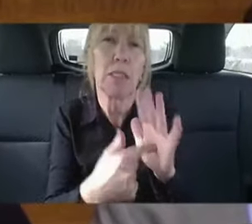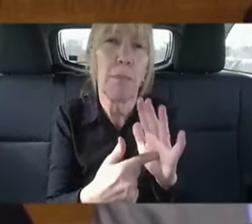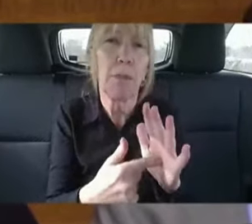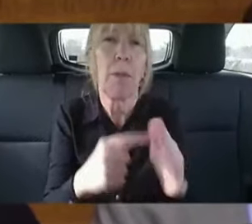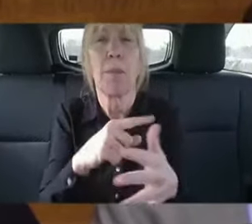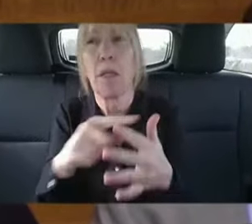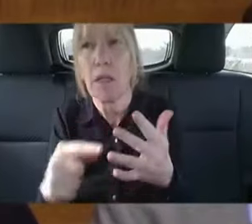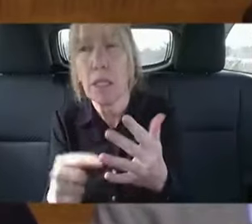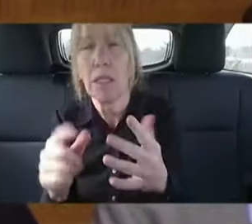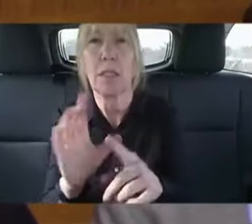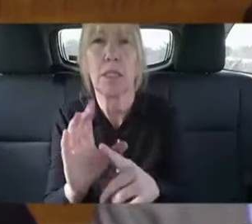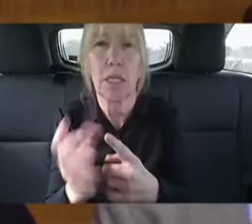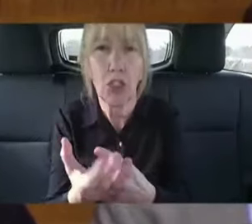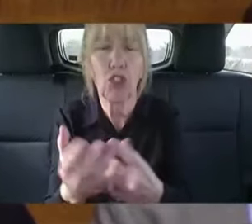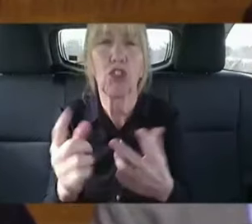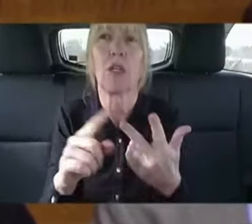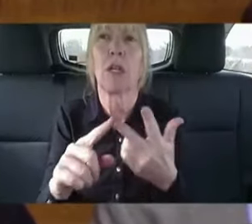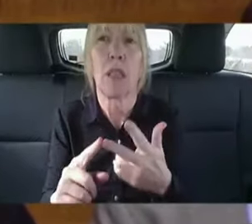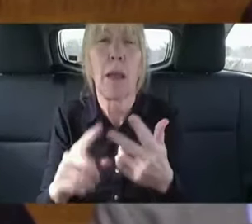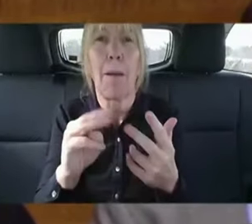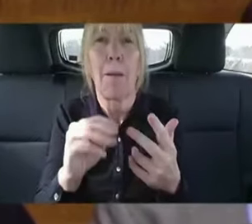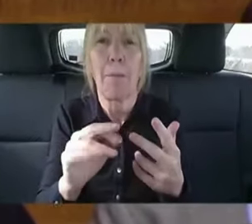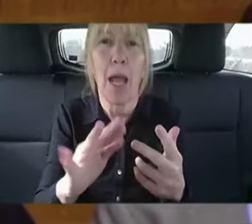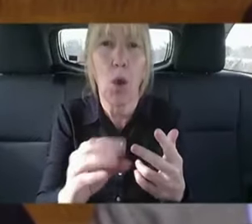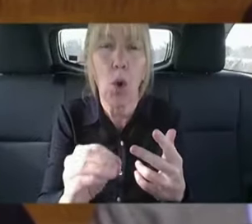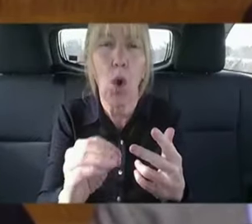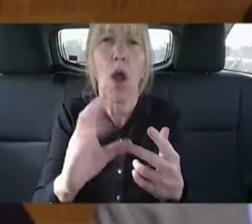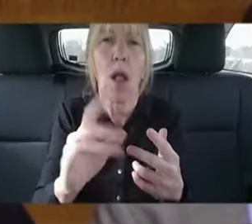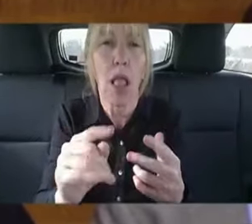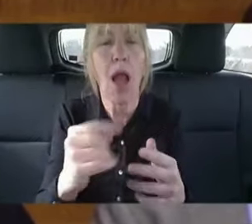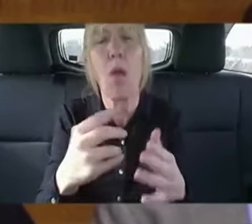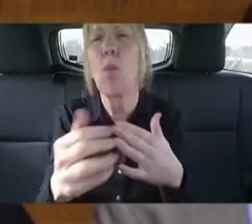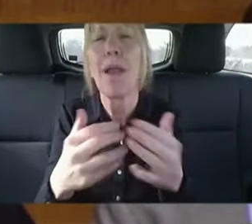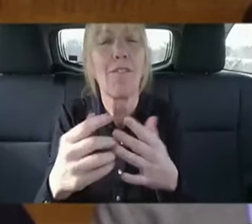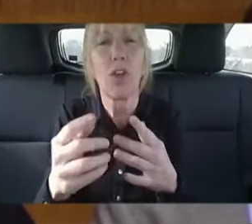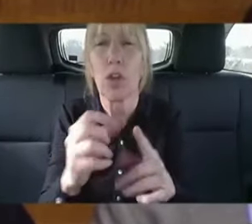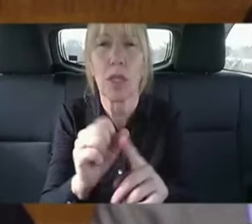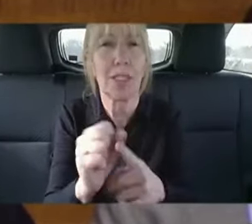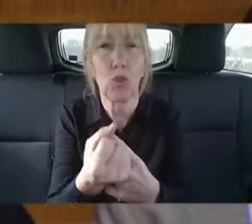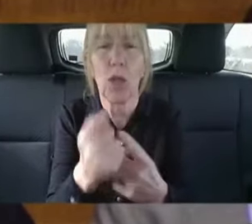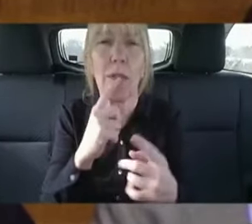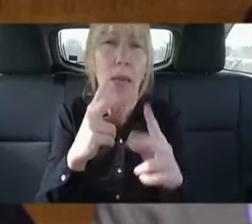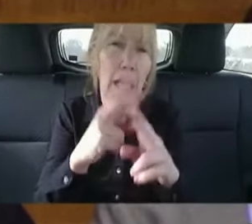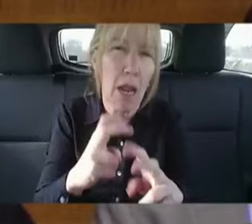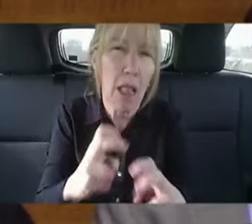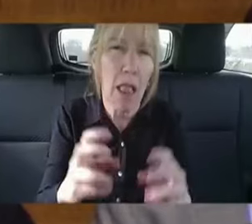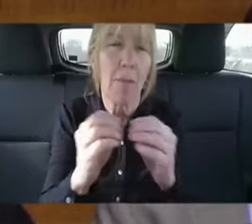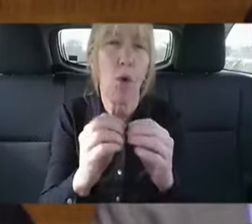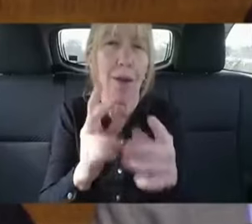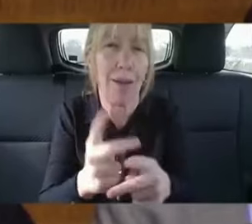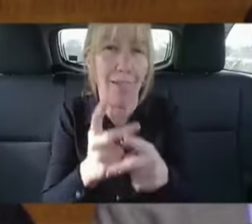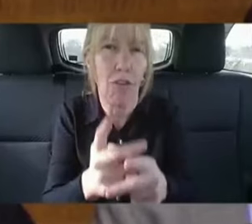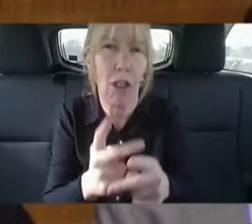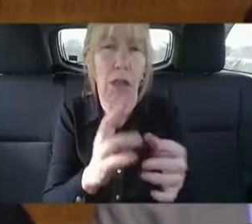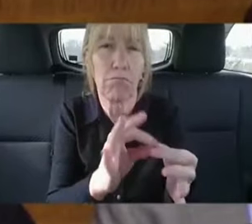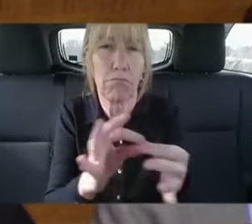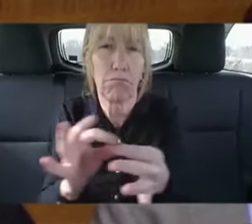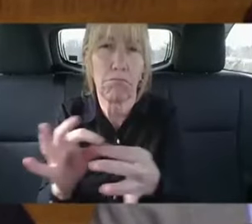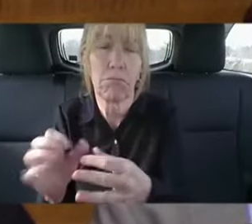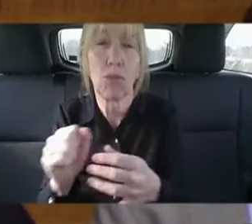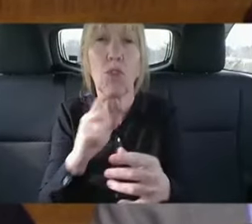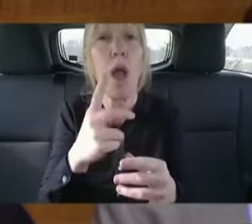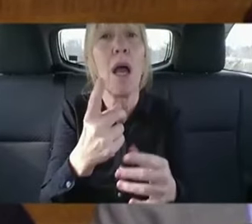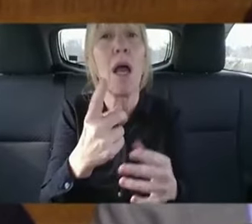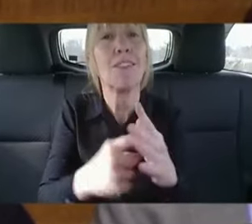had microclots, whatever the circumstances are, and begin to analyze that more carefully. Again, I'll start with Dr.